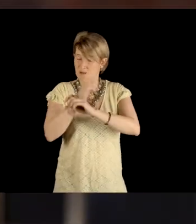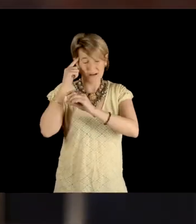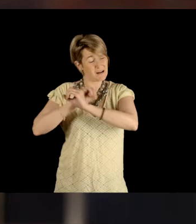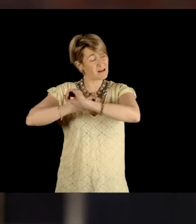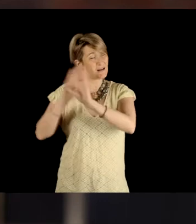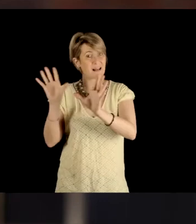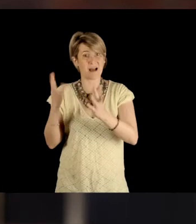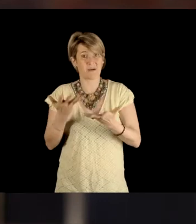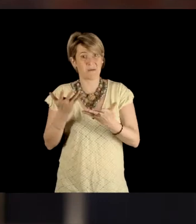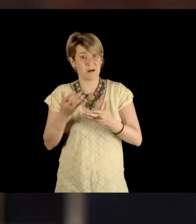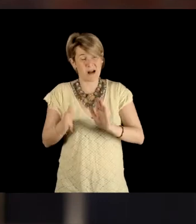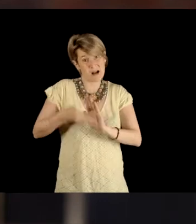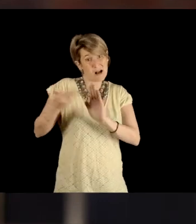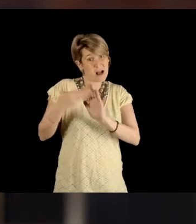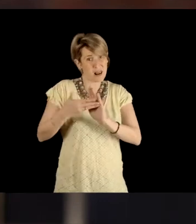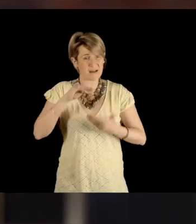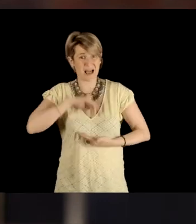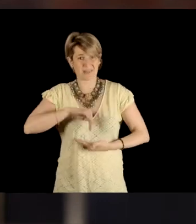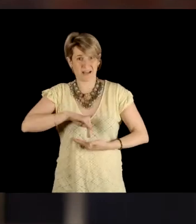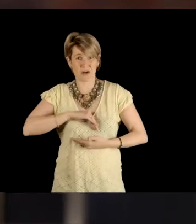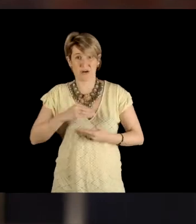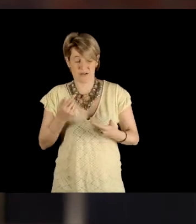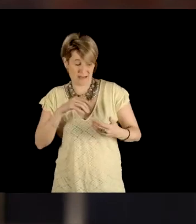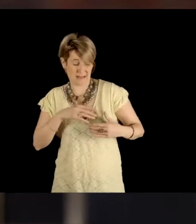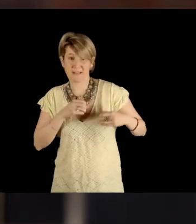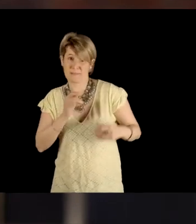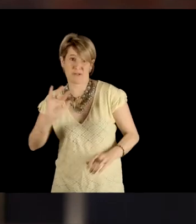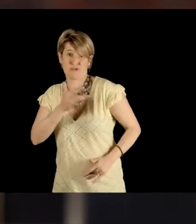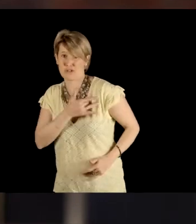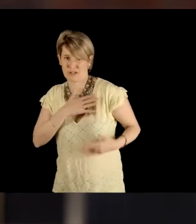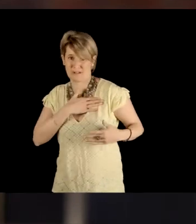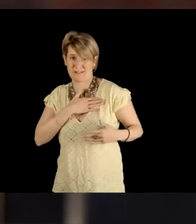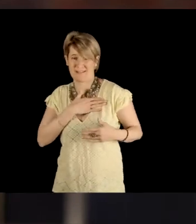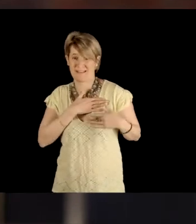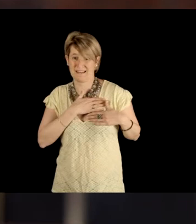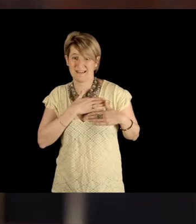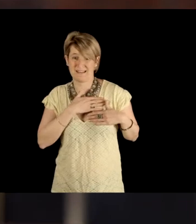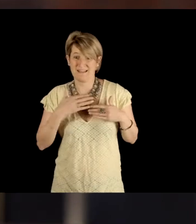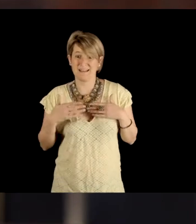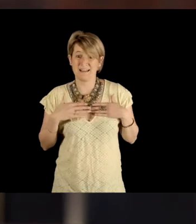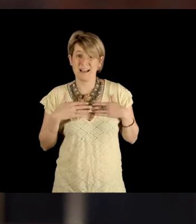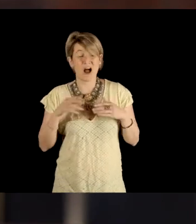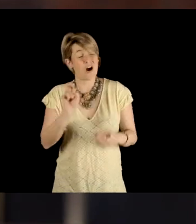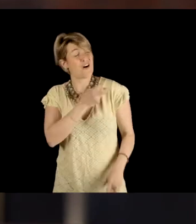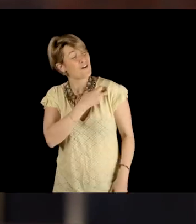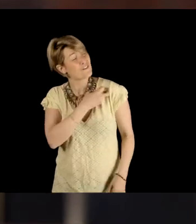If possible, you can scan through all the day's activities, see where we went wrong, see where we need to improve,